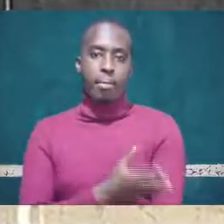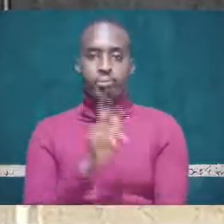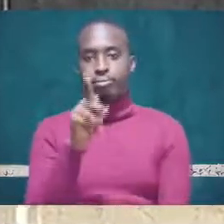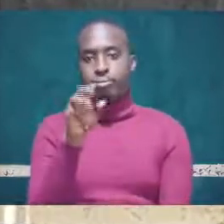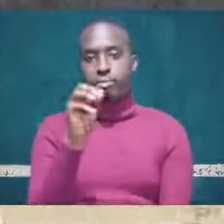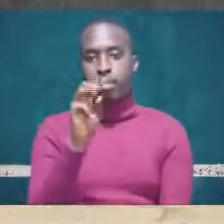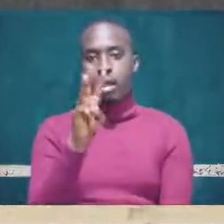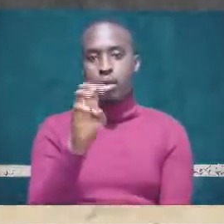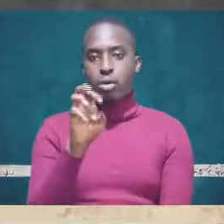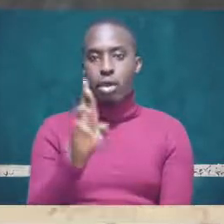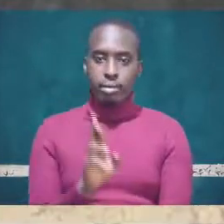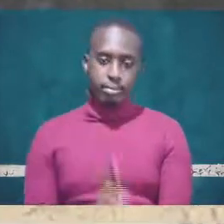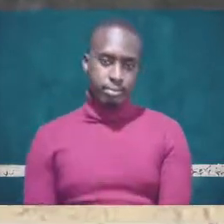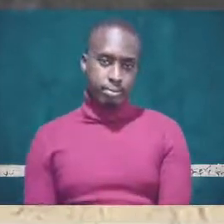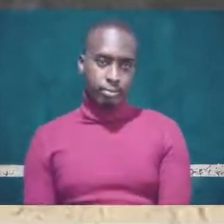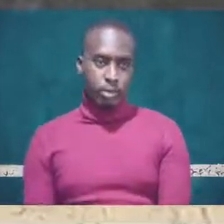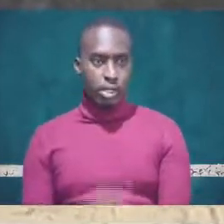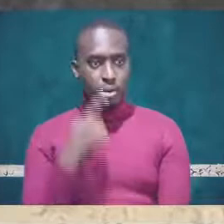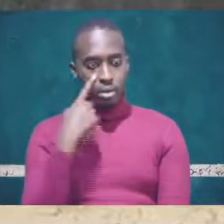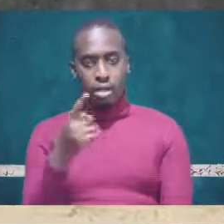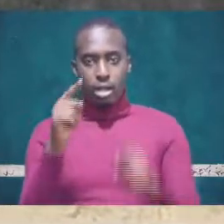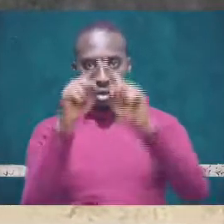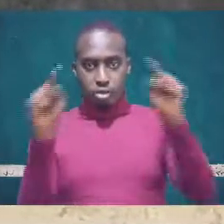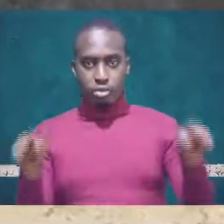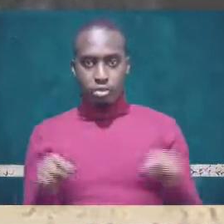Power. Look at that on the screen.